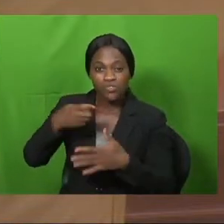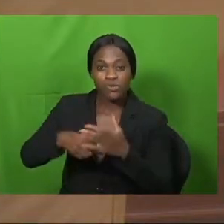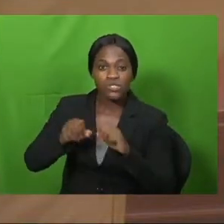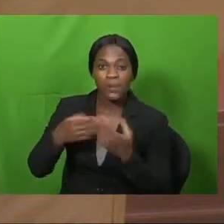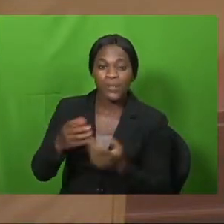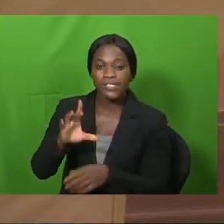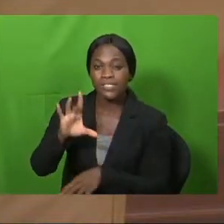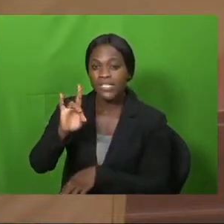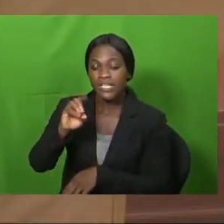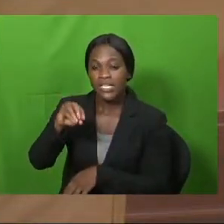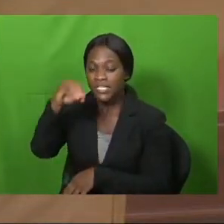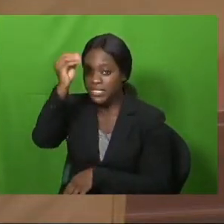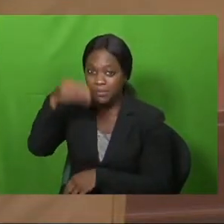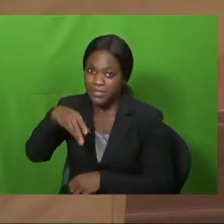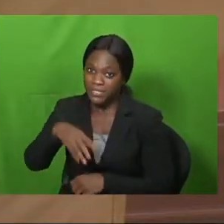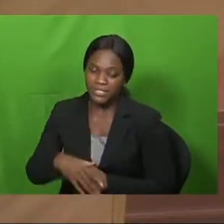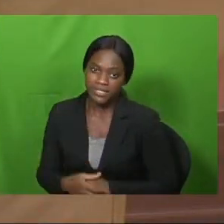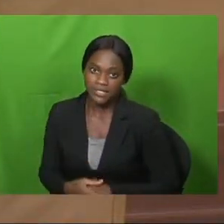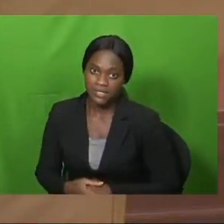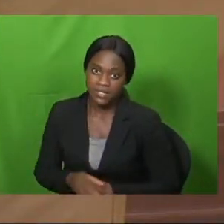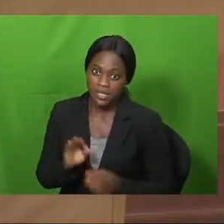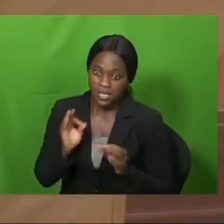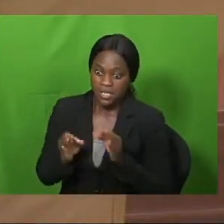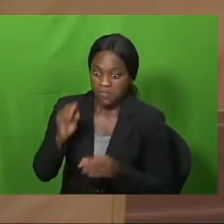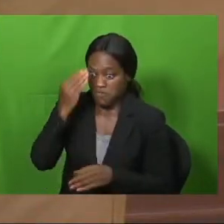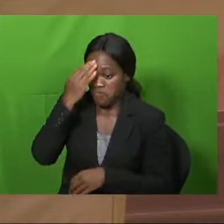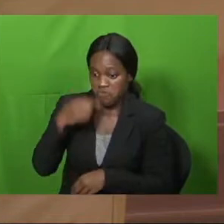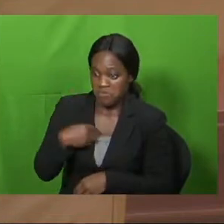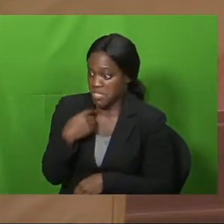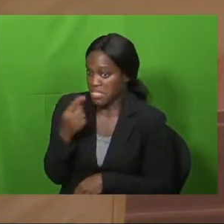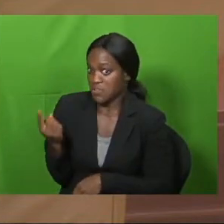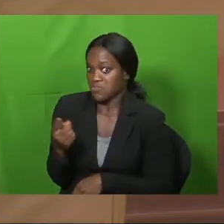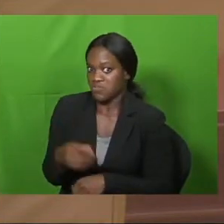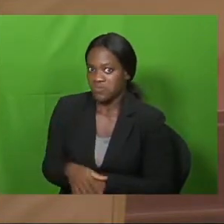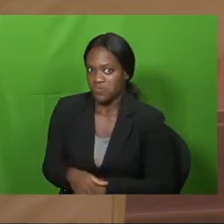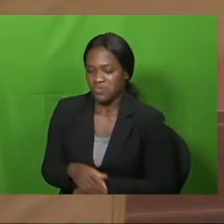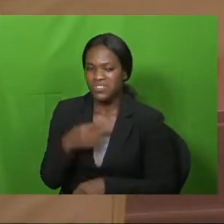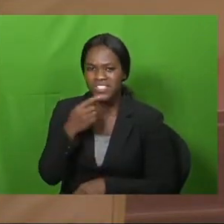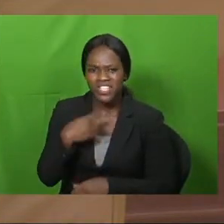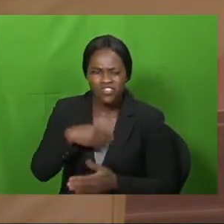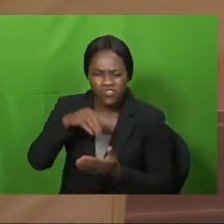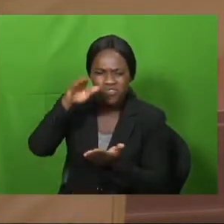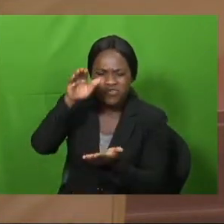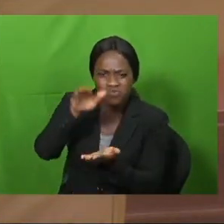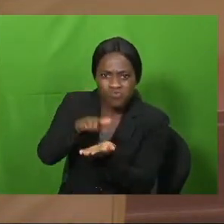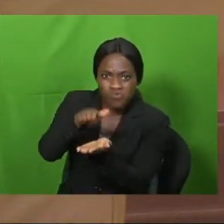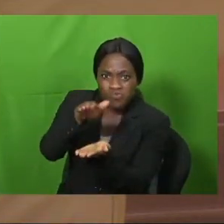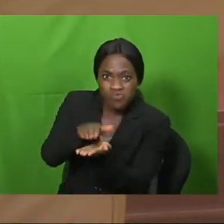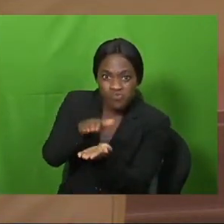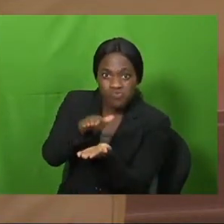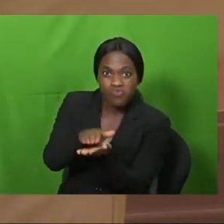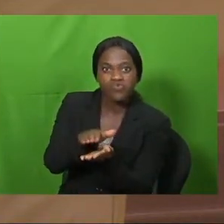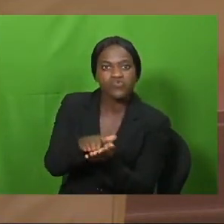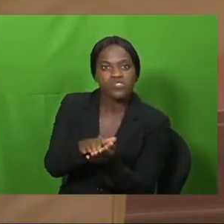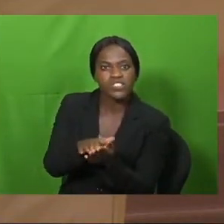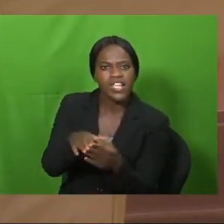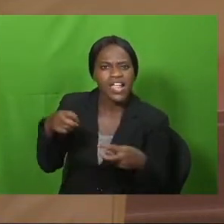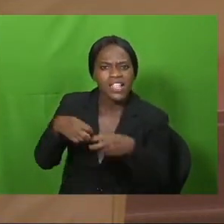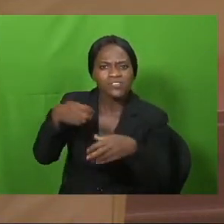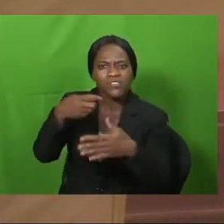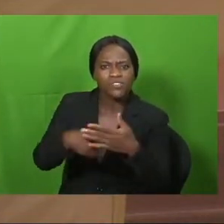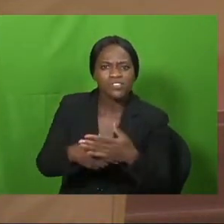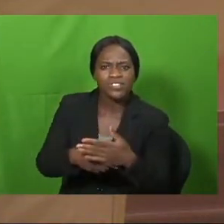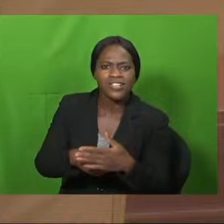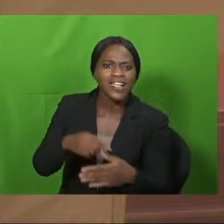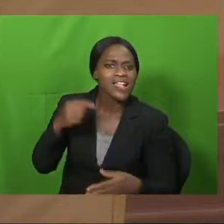80%. If you don't know, let us tell you. So this your story that you have reduced electricity tariffs is meaningless. And you've had to reduce it